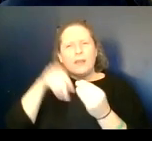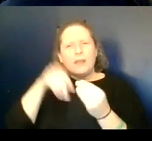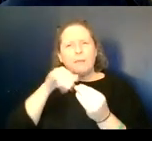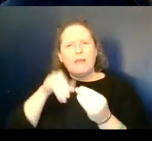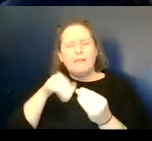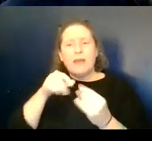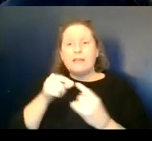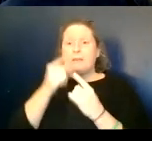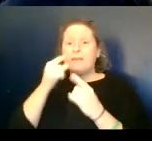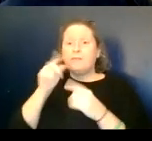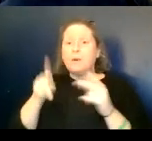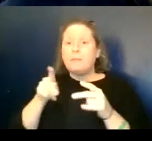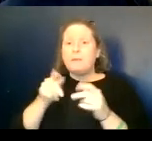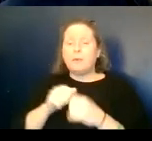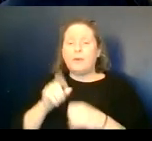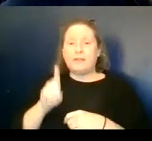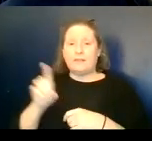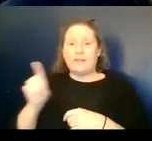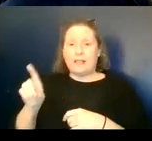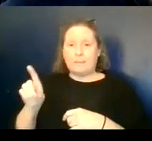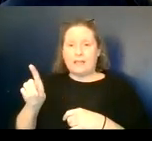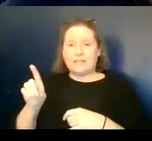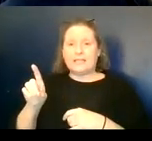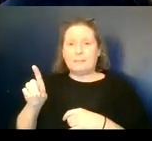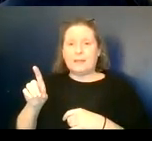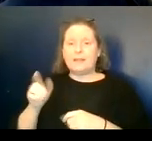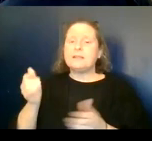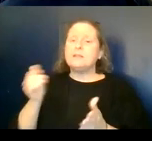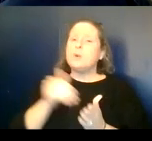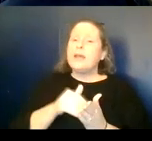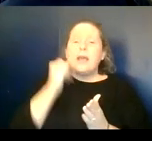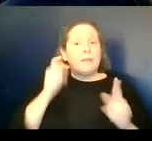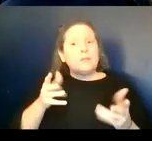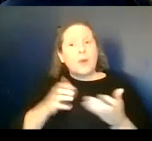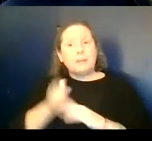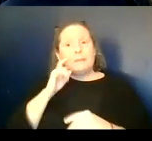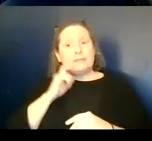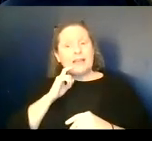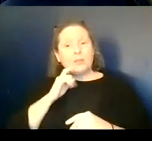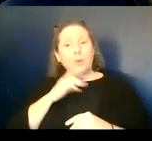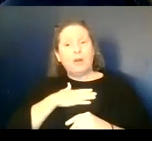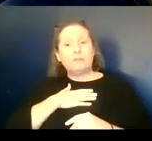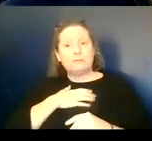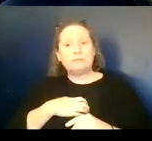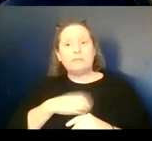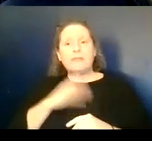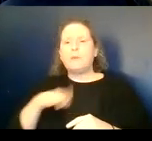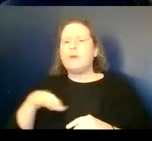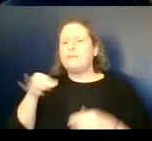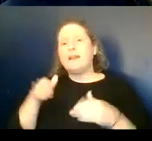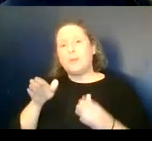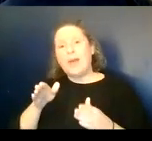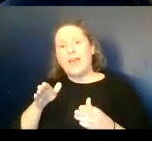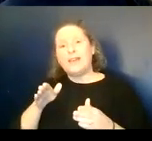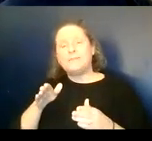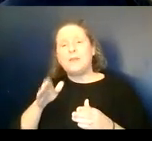developmental disabilities. But again, if a person wants to be sexual, they're going to find a way. And so we need to be really flexible